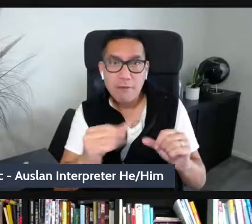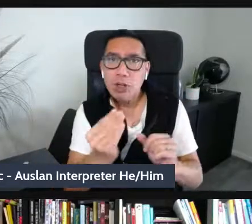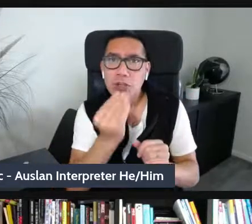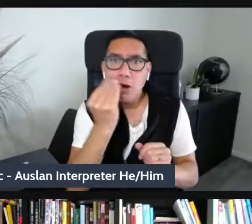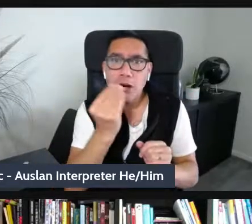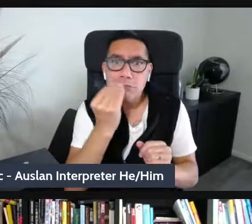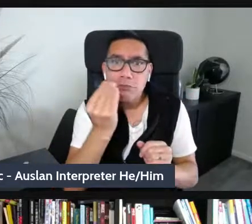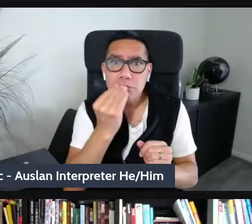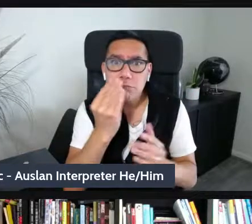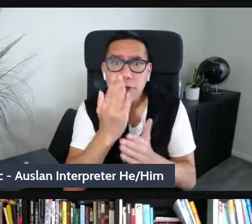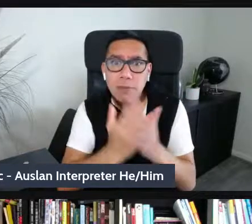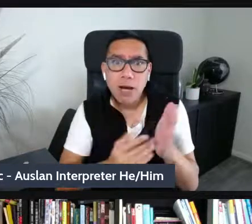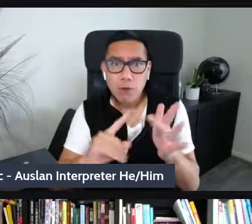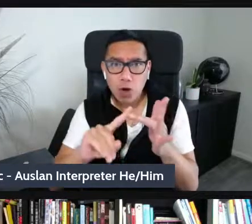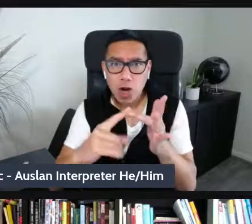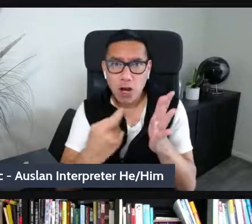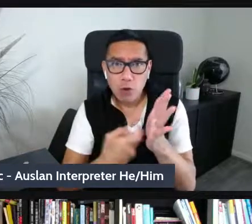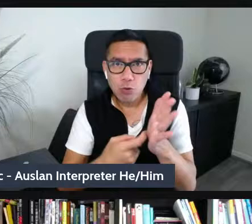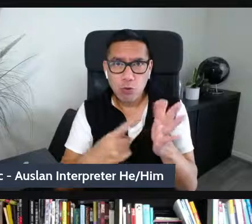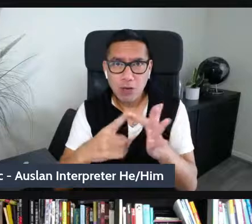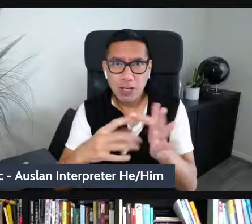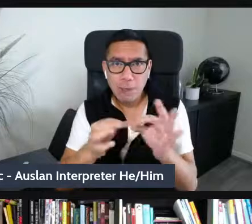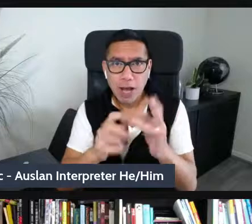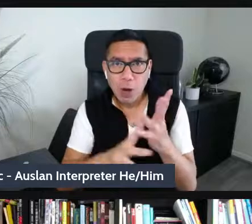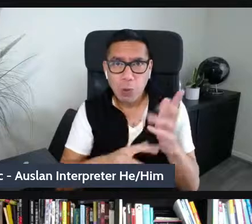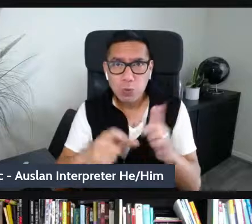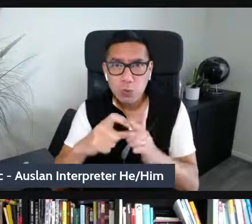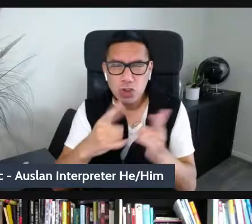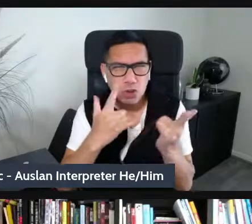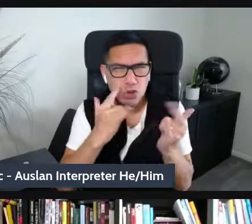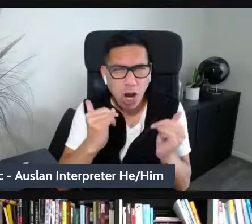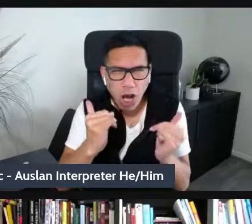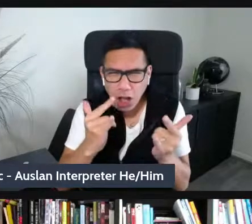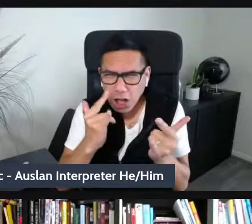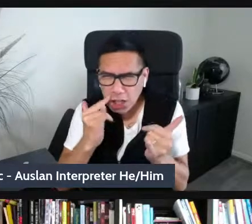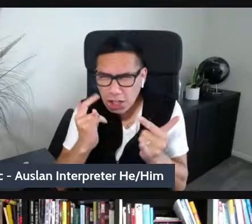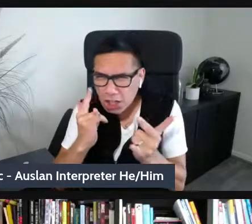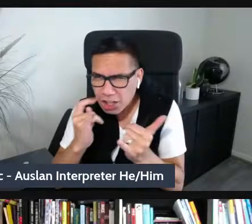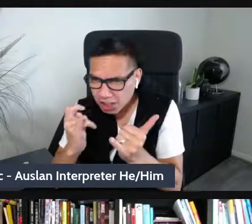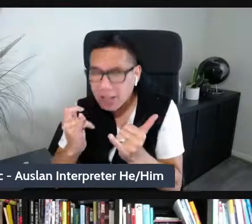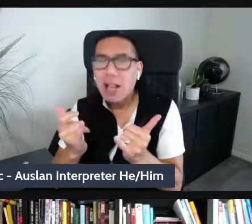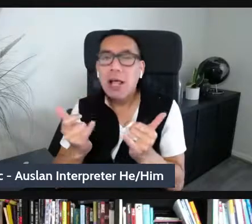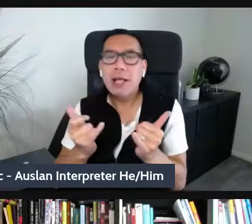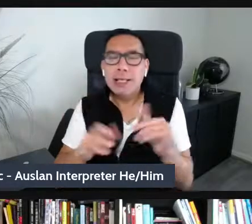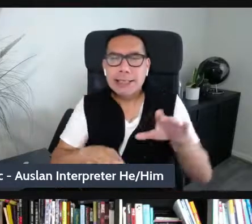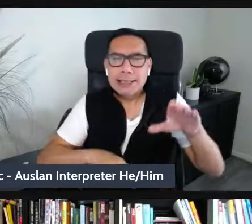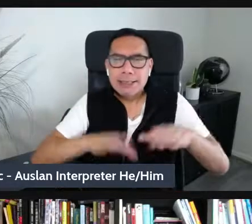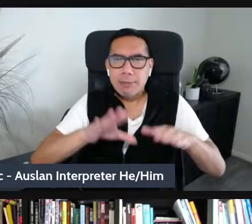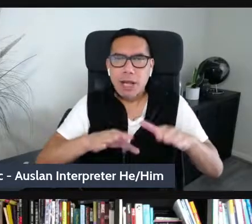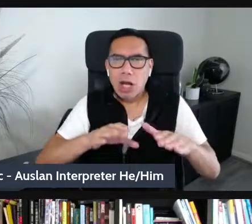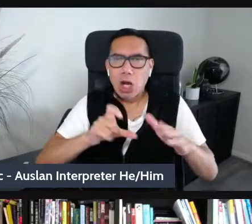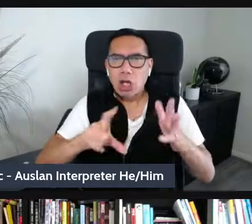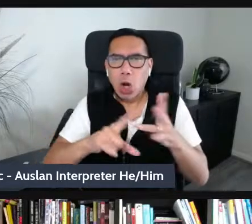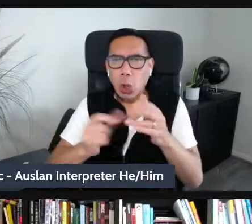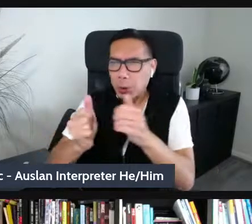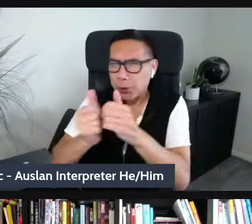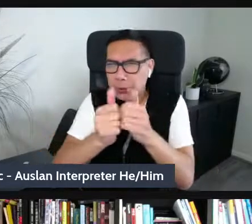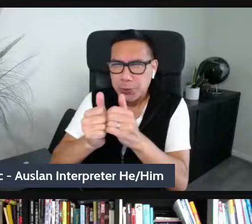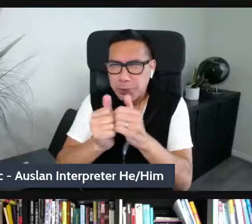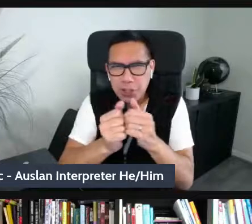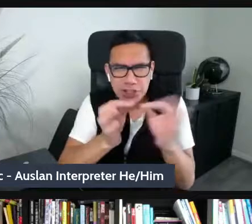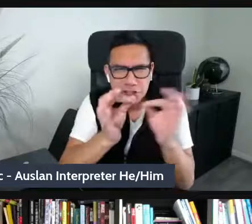the iRebound trial, we used exactly the same sort of co-design process to develop that